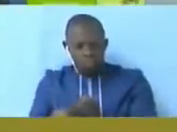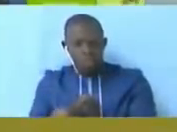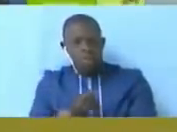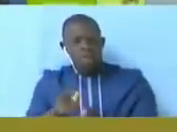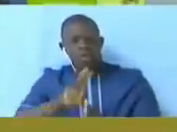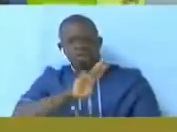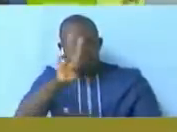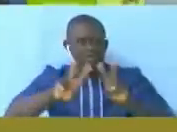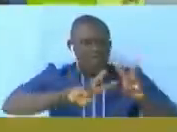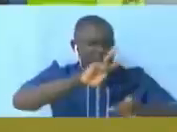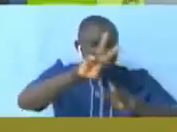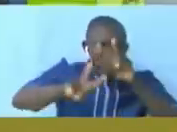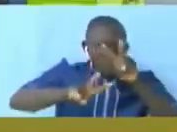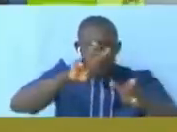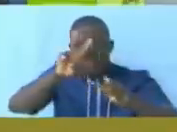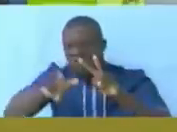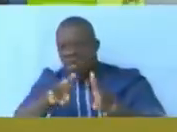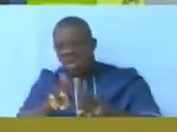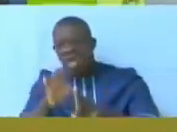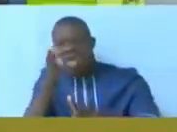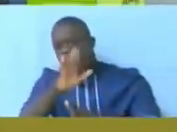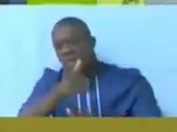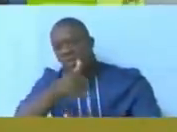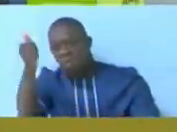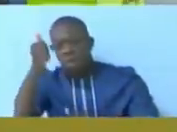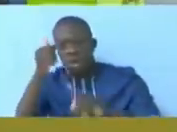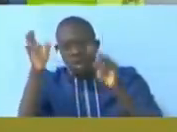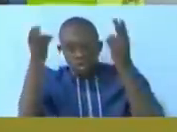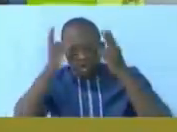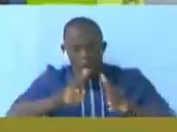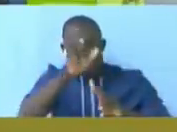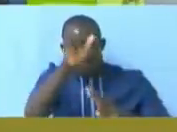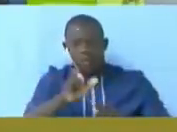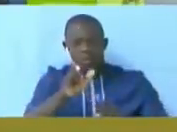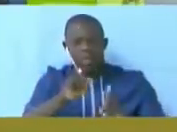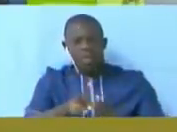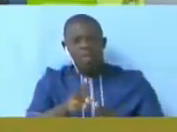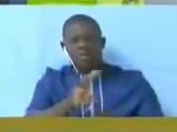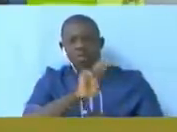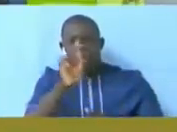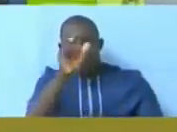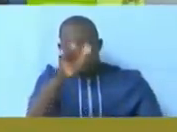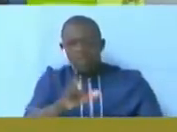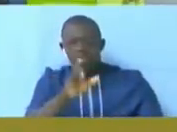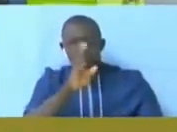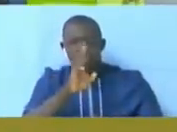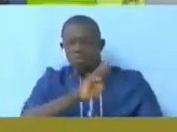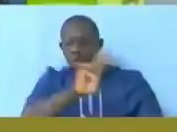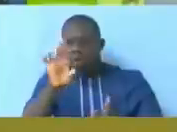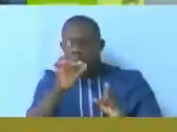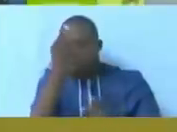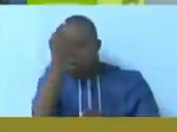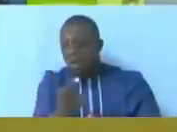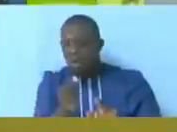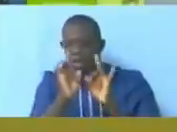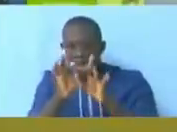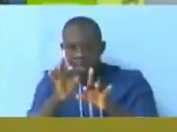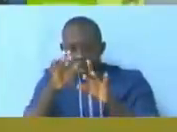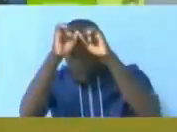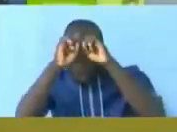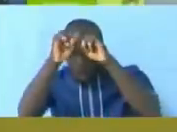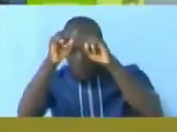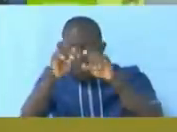one who does not only hate his government but does not like him in person as a human being. Ako me yate dimen kuo